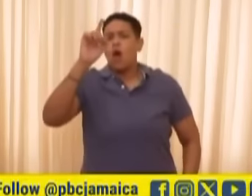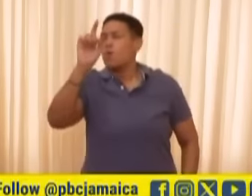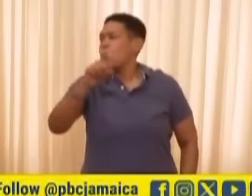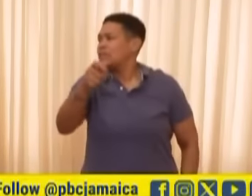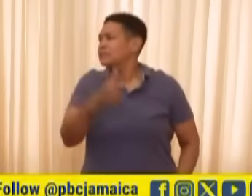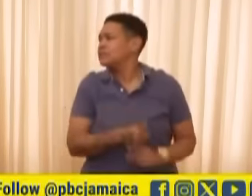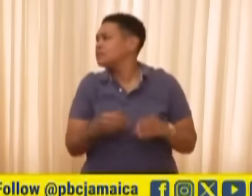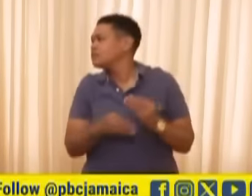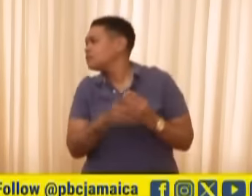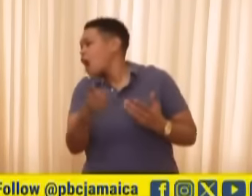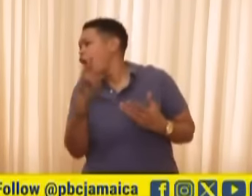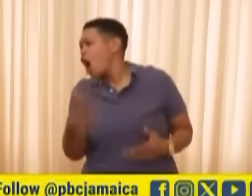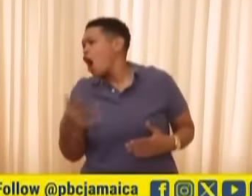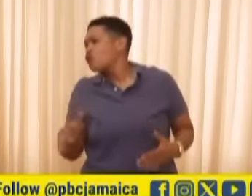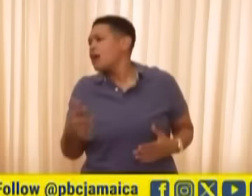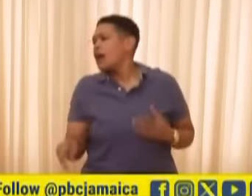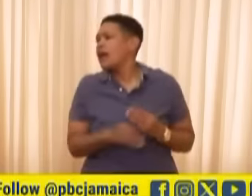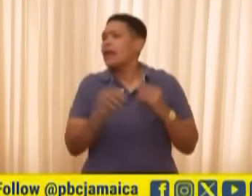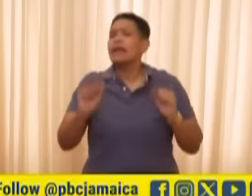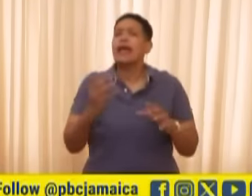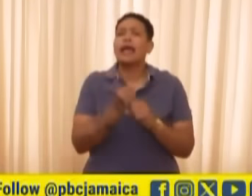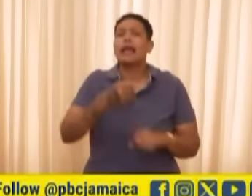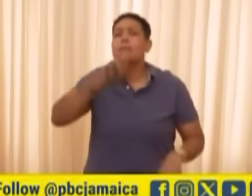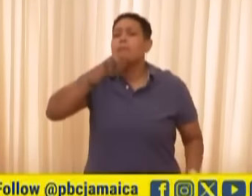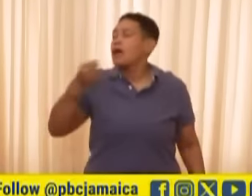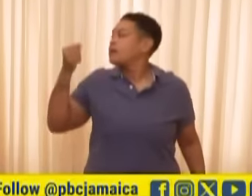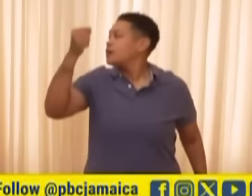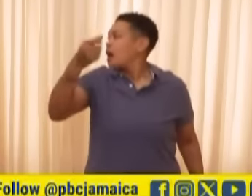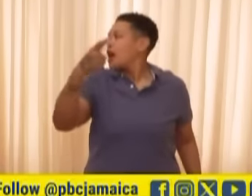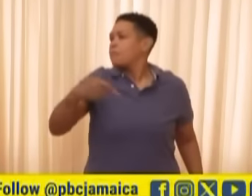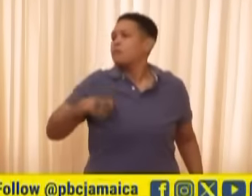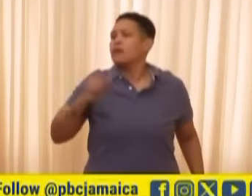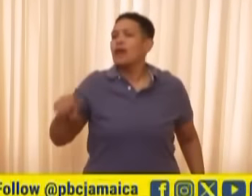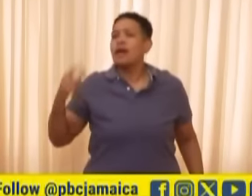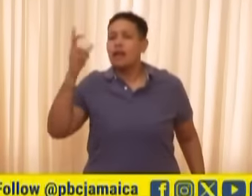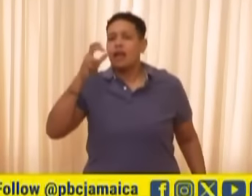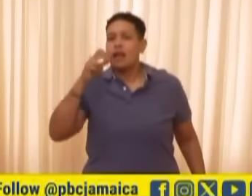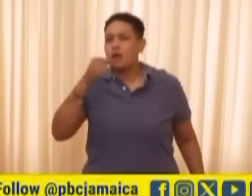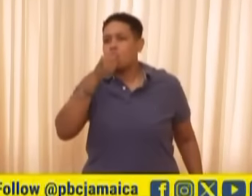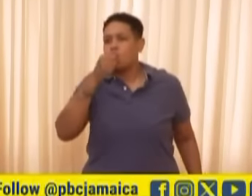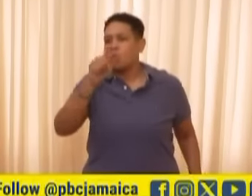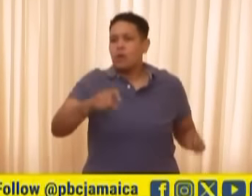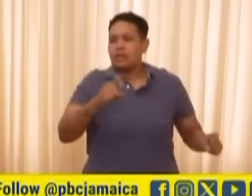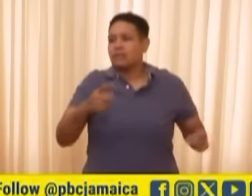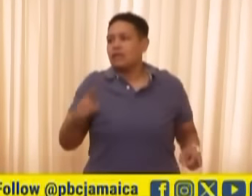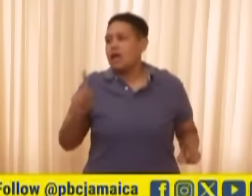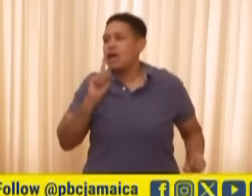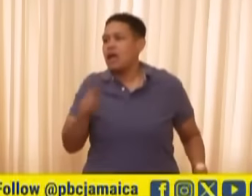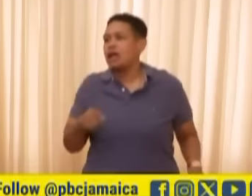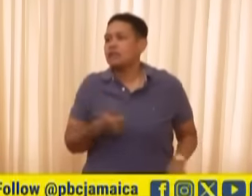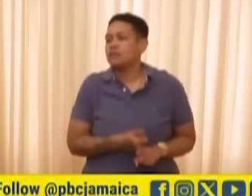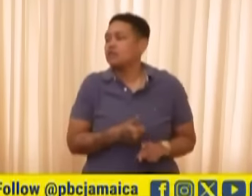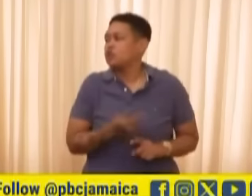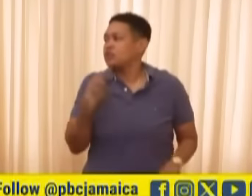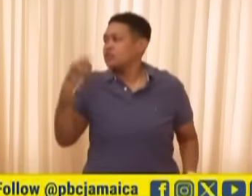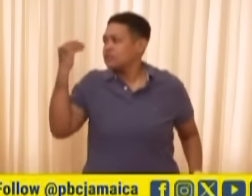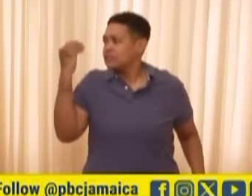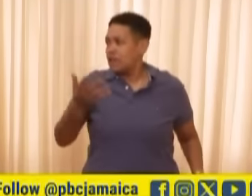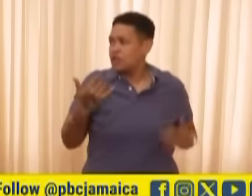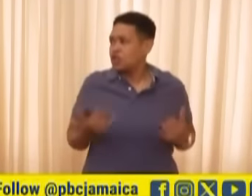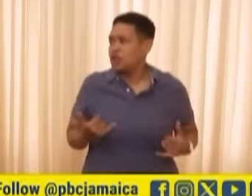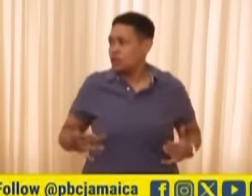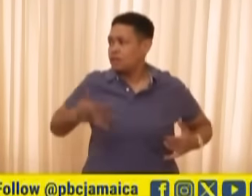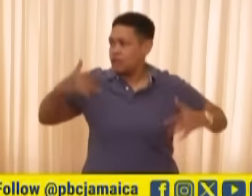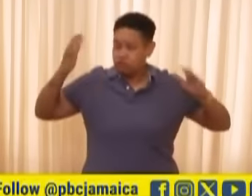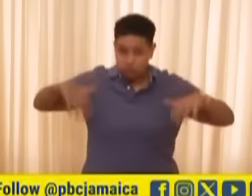question already. Can I get the microphone so that we can get that question answered. So you're saying today we're going to